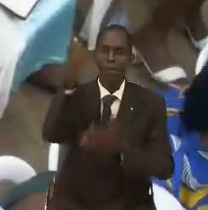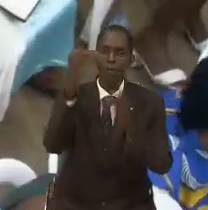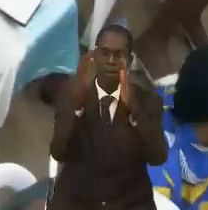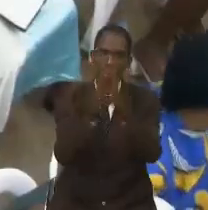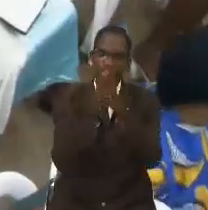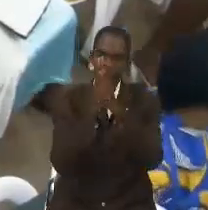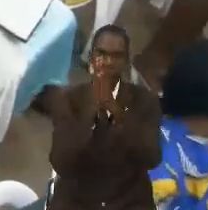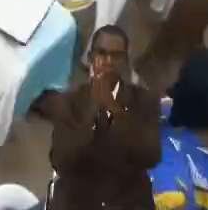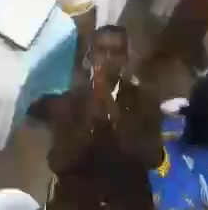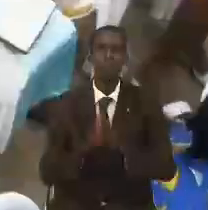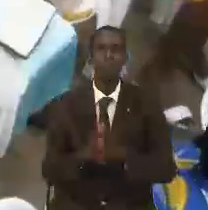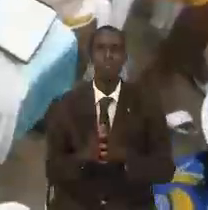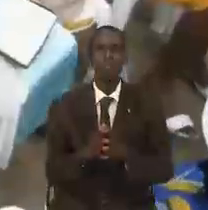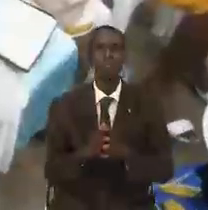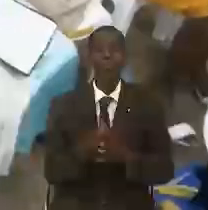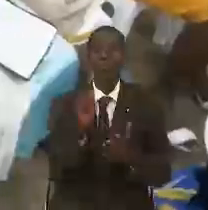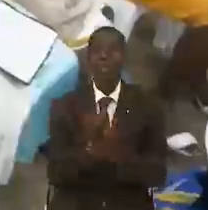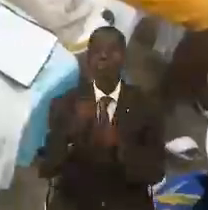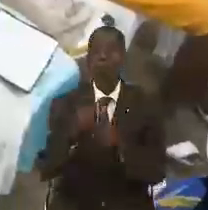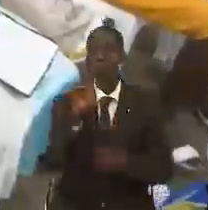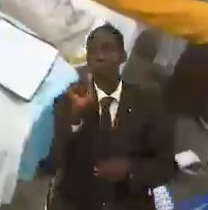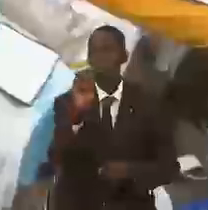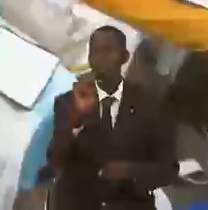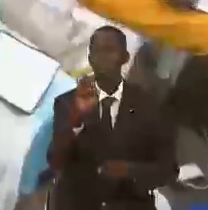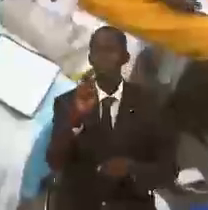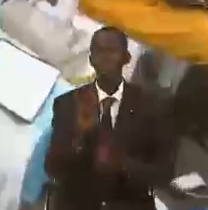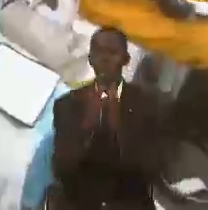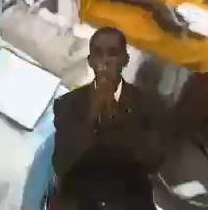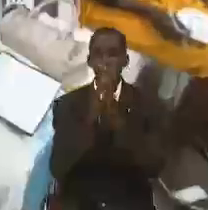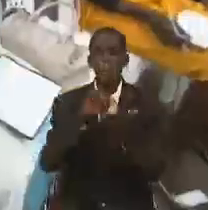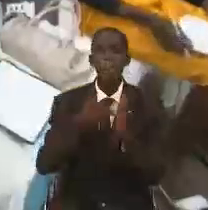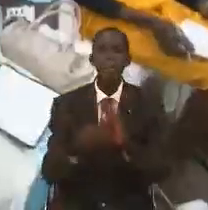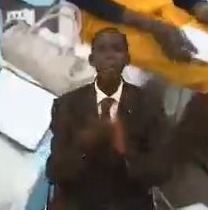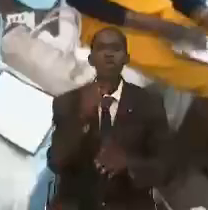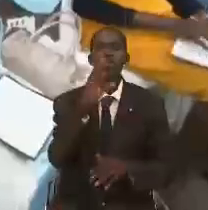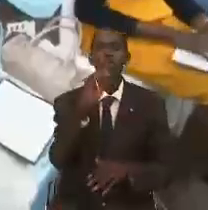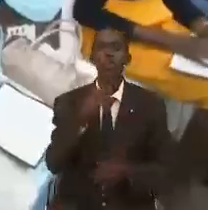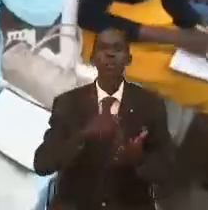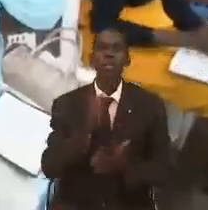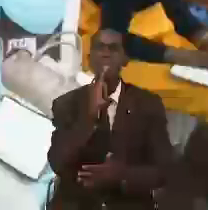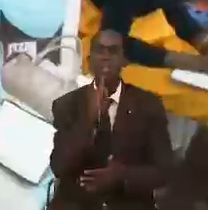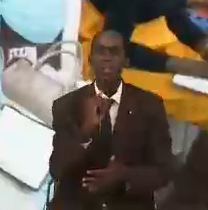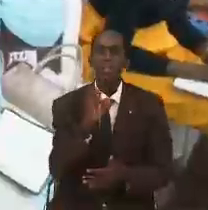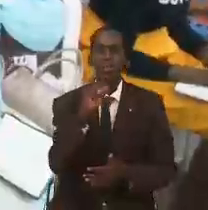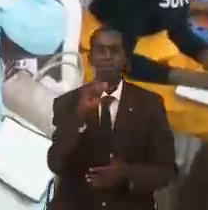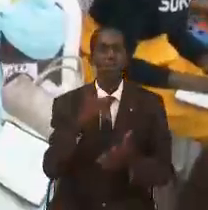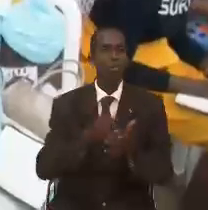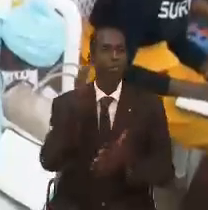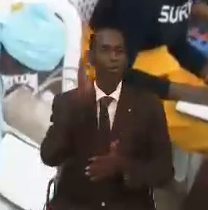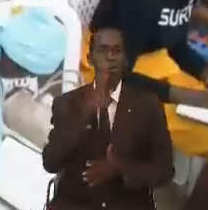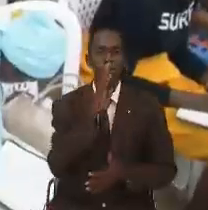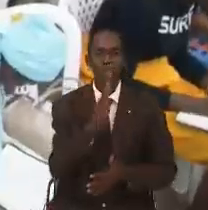Amen. That's what amen there means. So it is, and so it will be, and so it